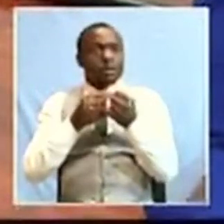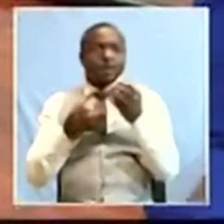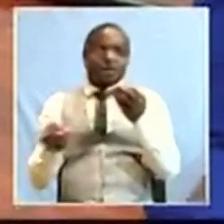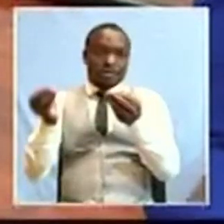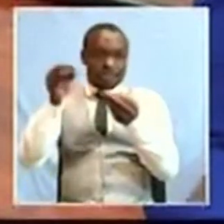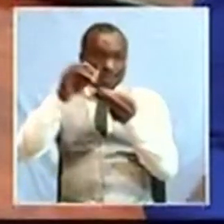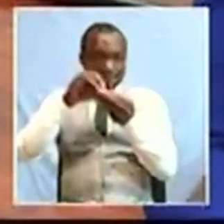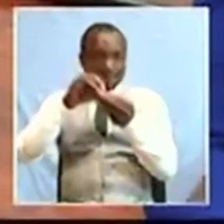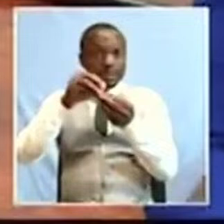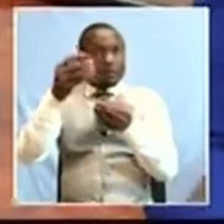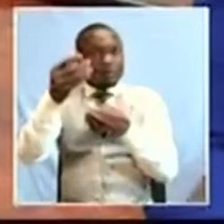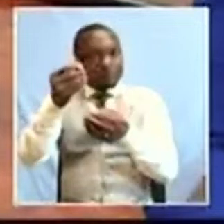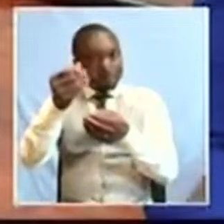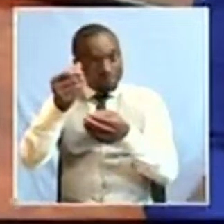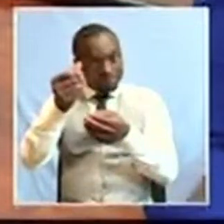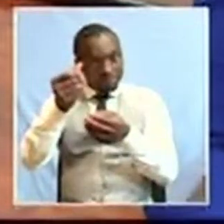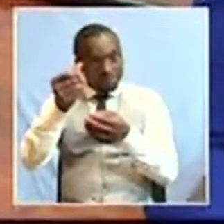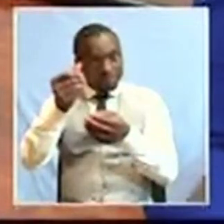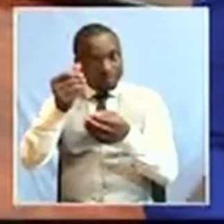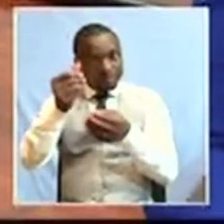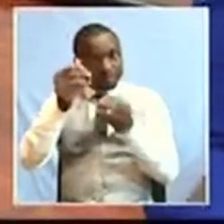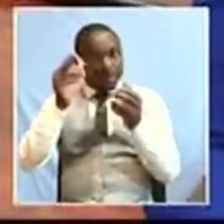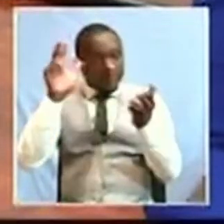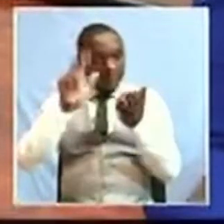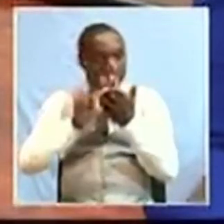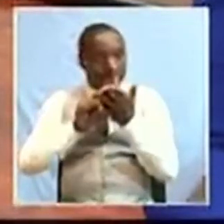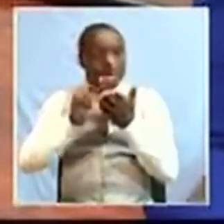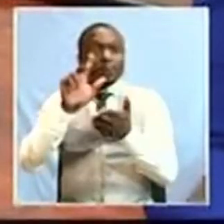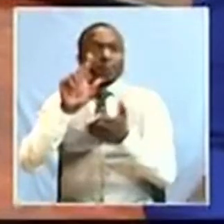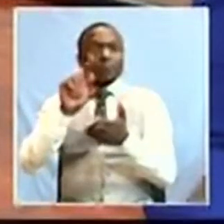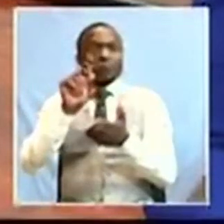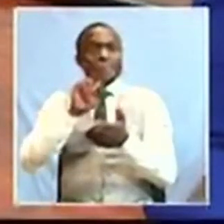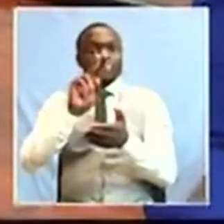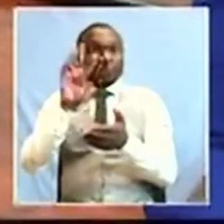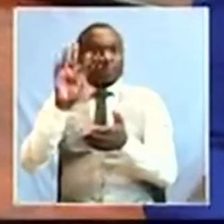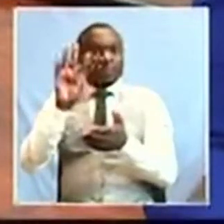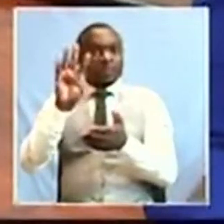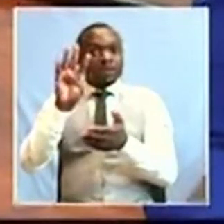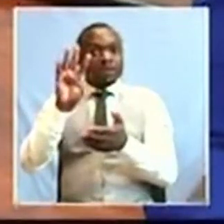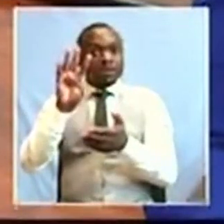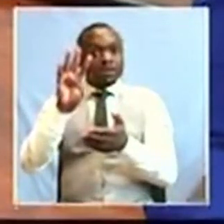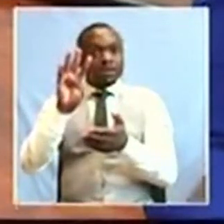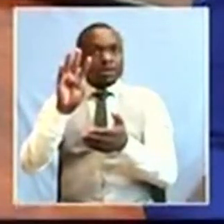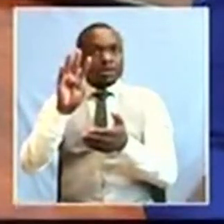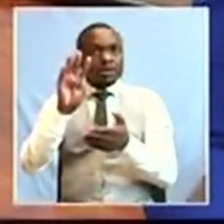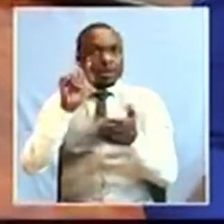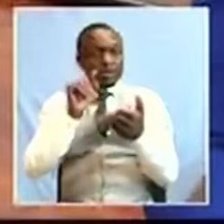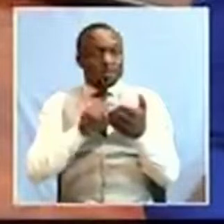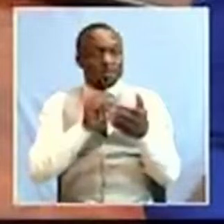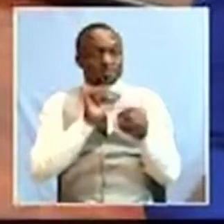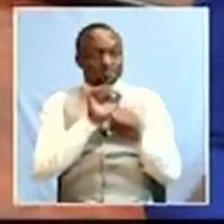supplementary revenues from the approved 2024 main valuation roll.